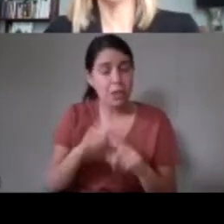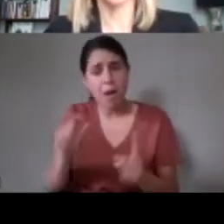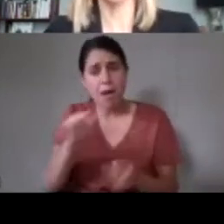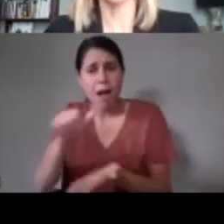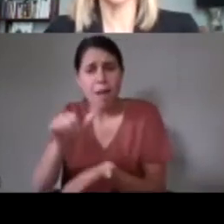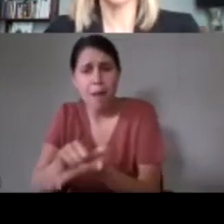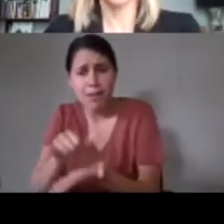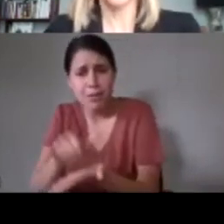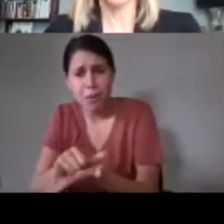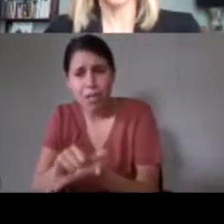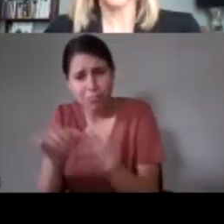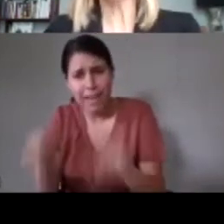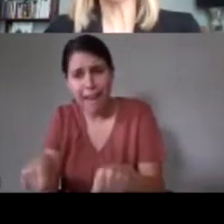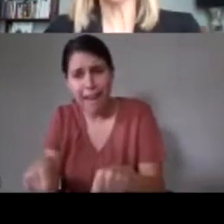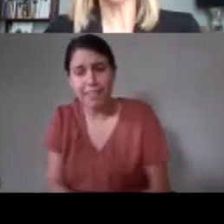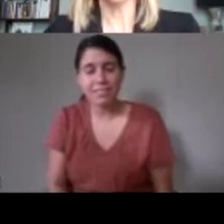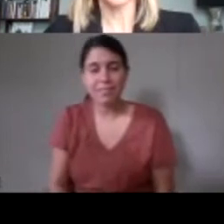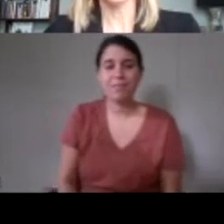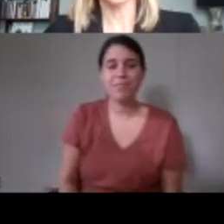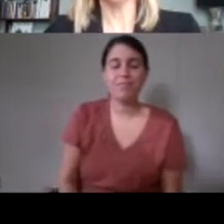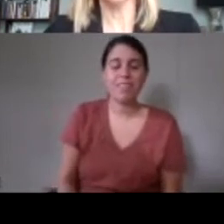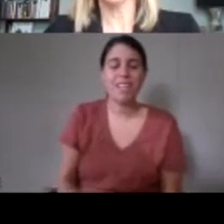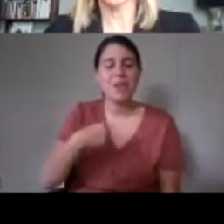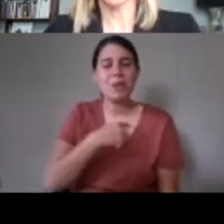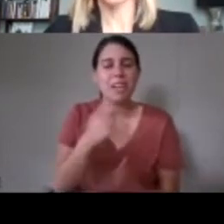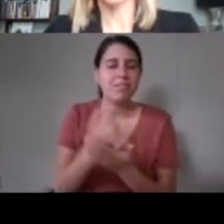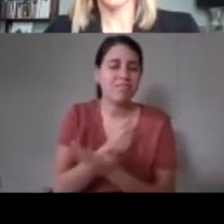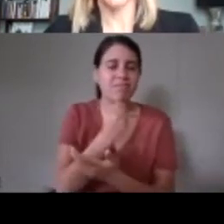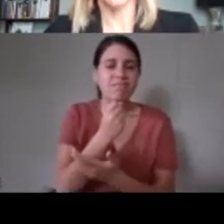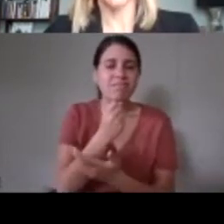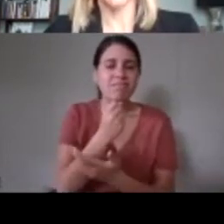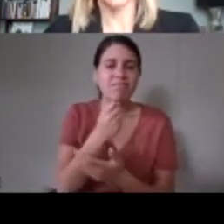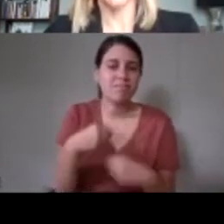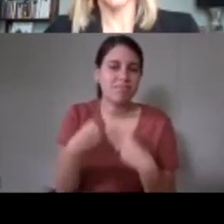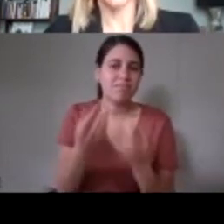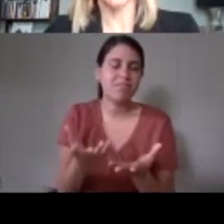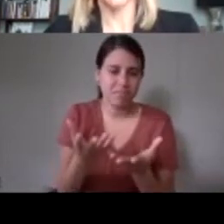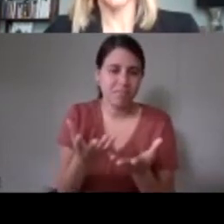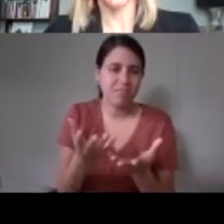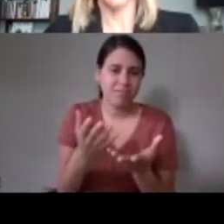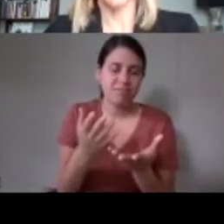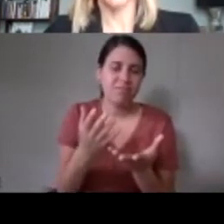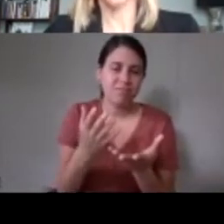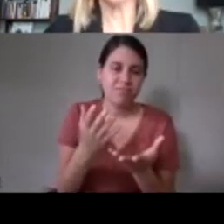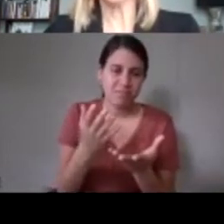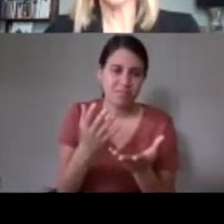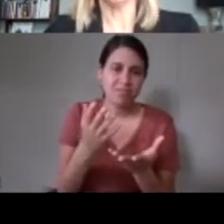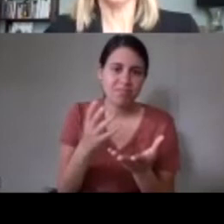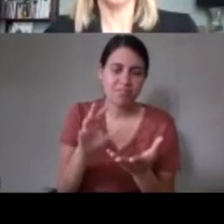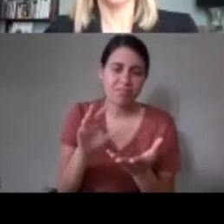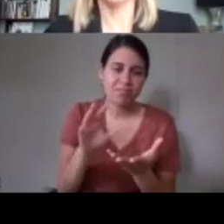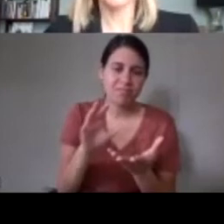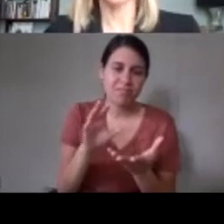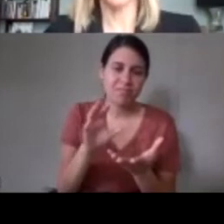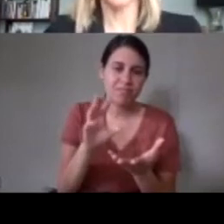And we were also able to utilize administrative data, which really has opened